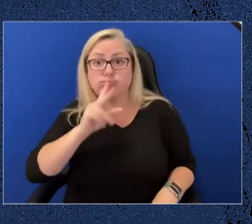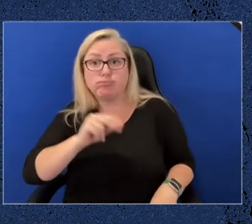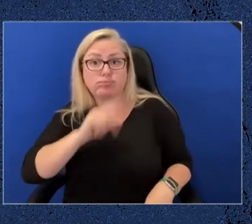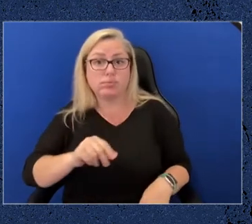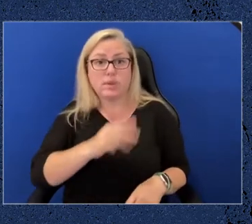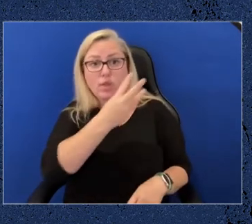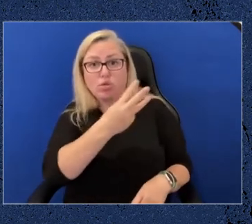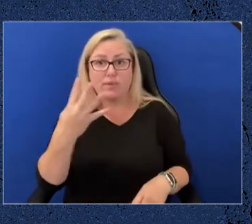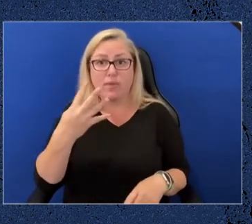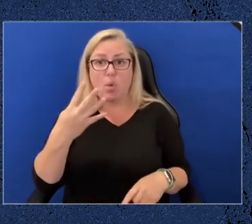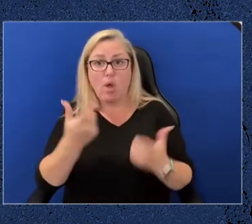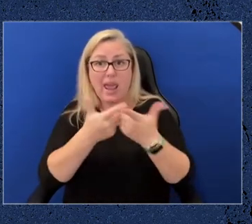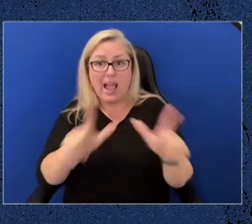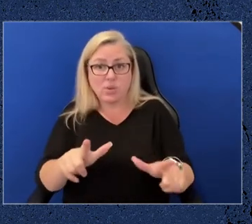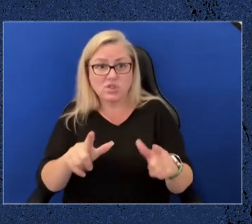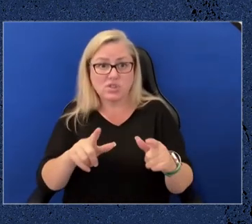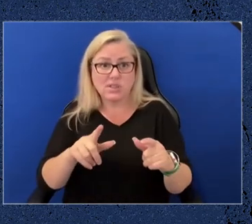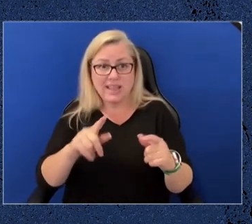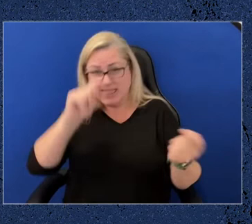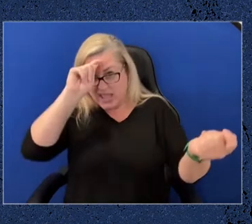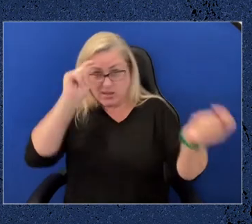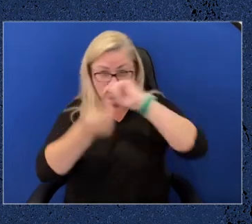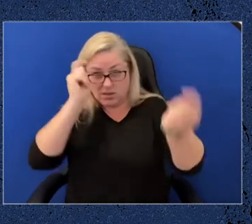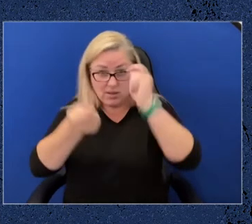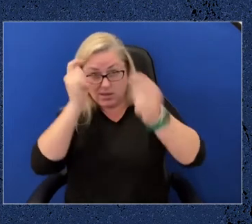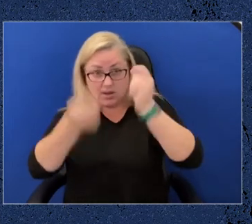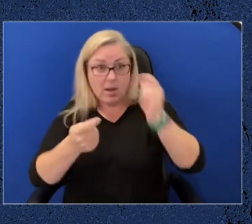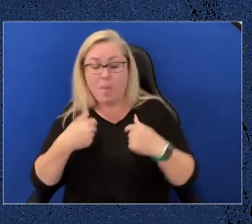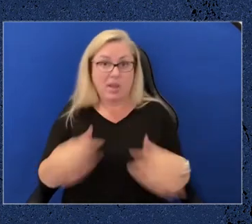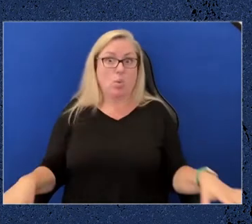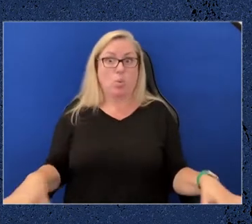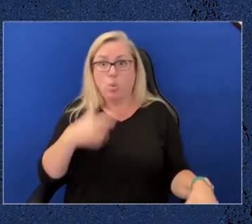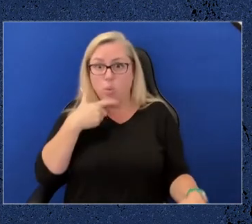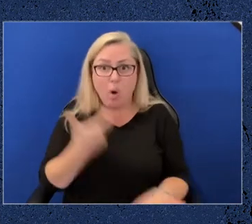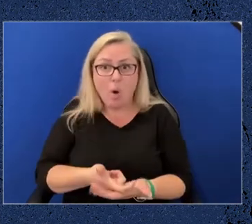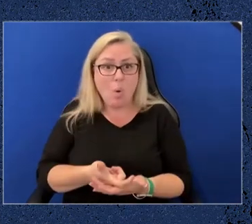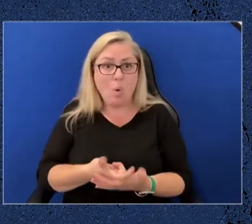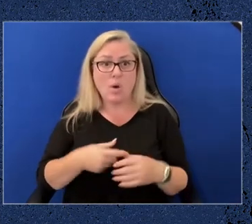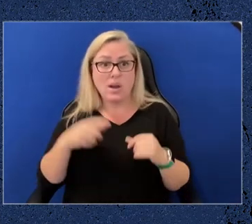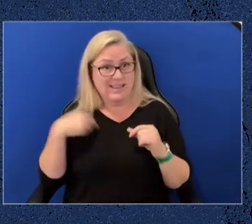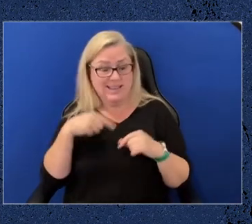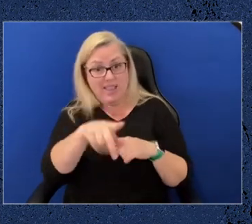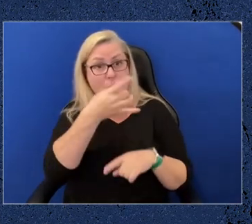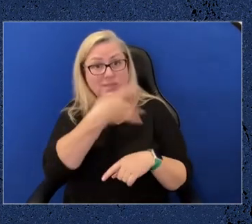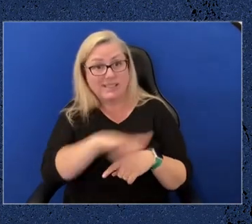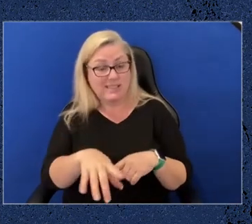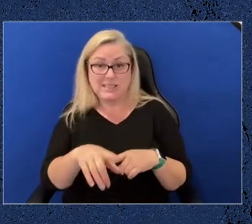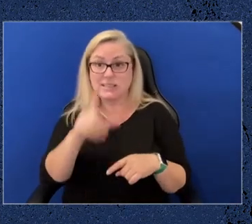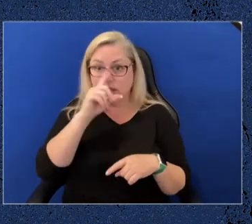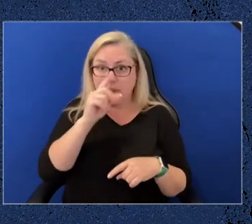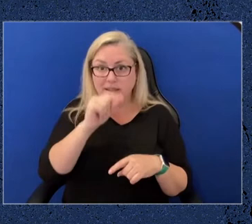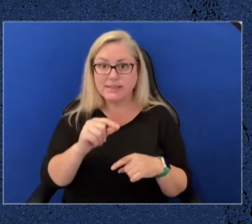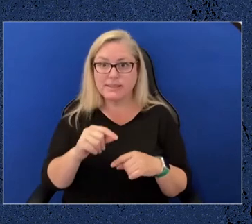They're flipping in and out of different epistemology, like amazing. You know, I'm sitting there going, whoa, you know, like the capacity of just kids in general, but you know, like the